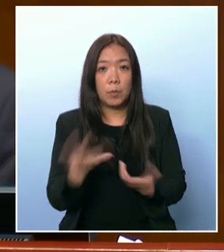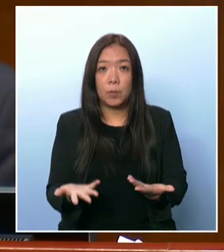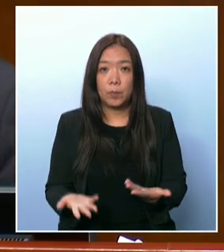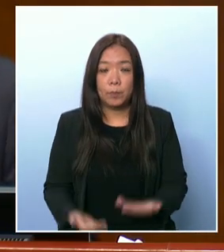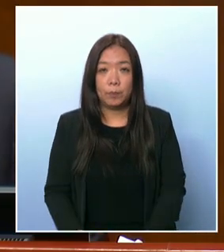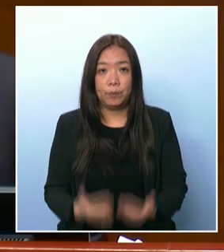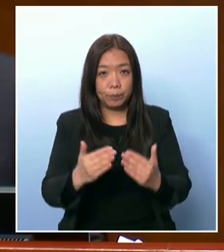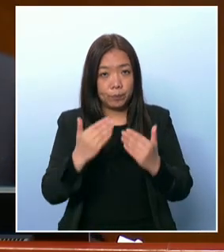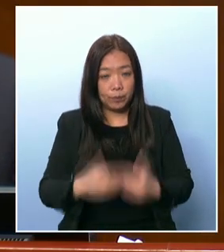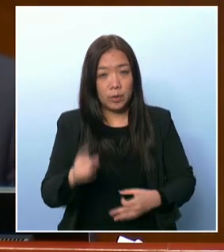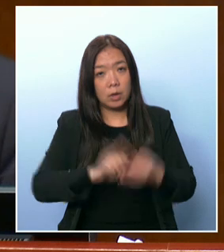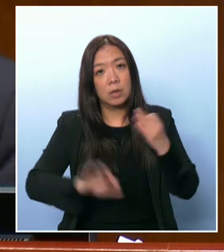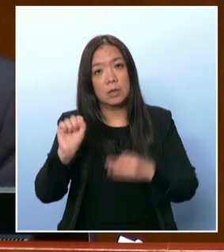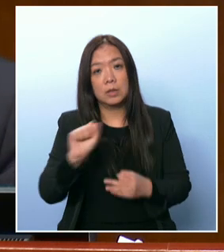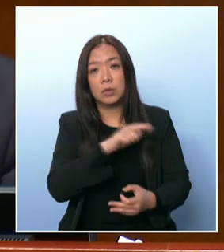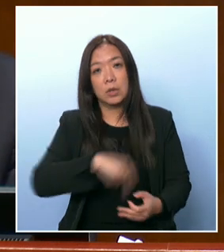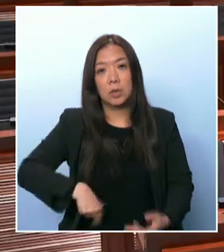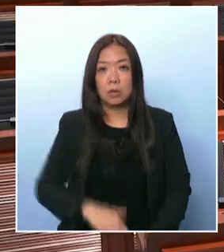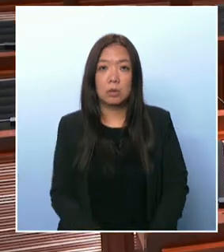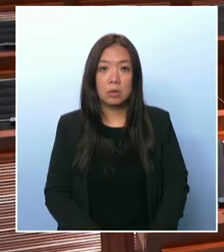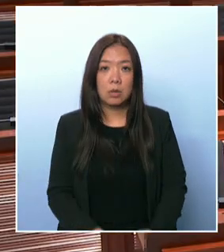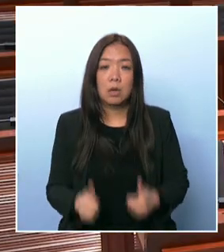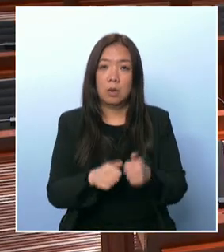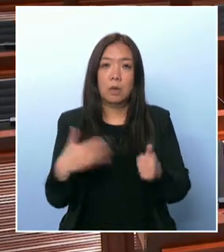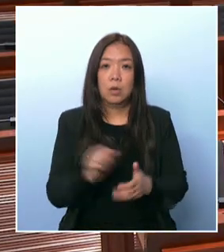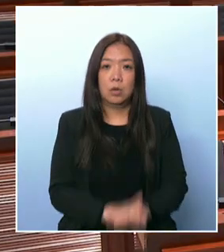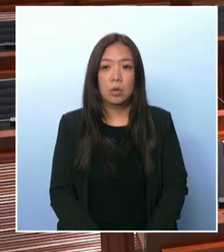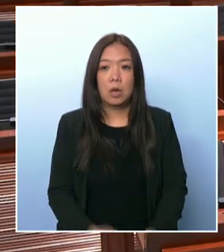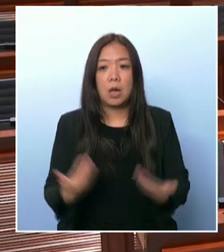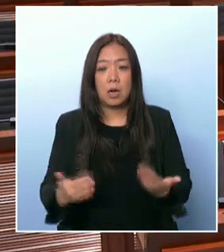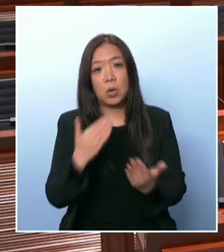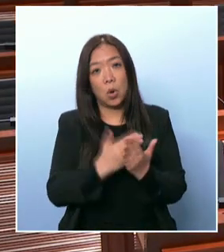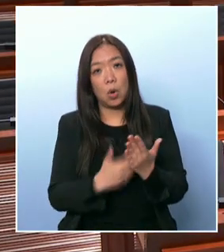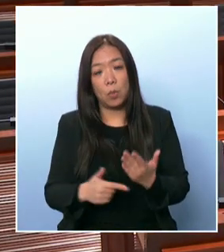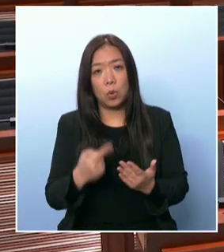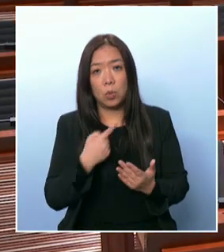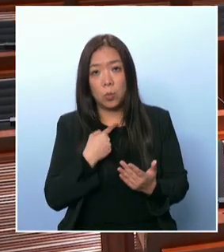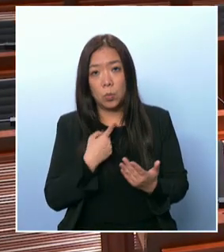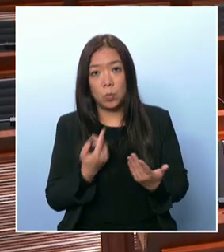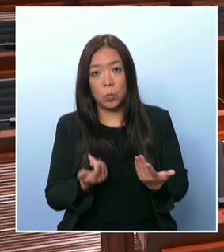encouraging schools to enroll in the mop-up vaccination program. Mr. Peter Shield,